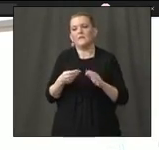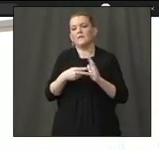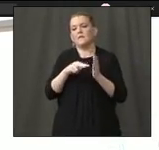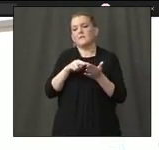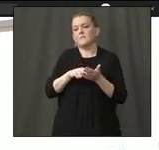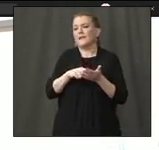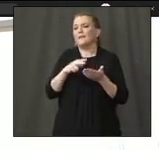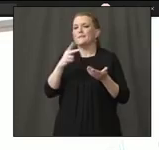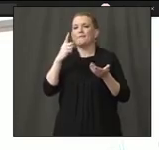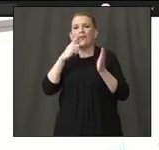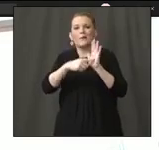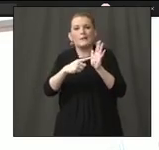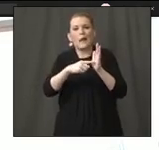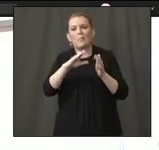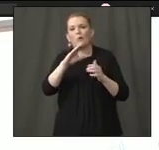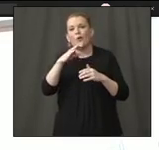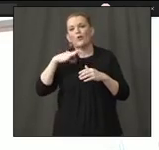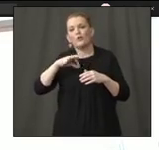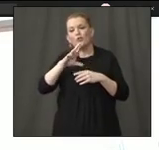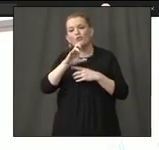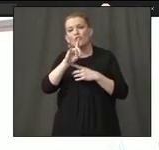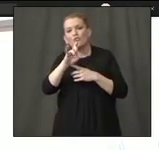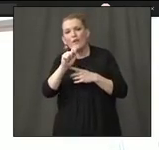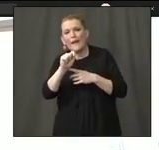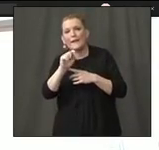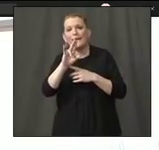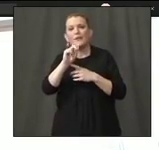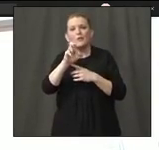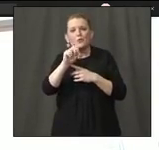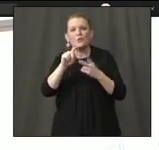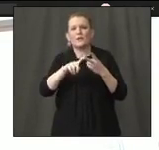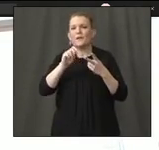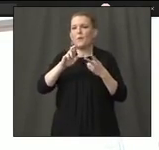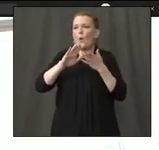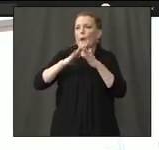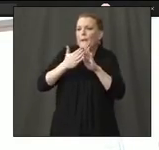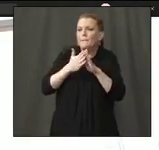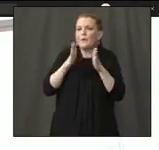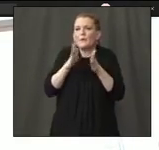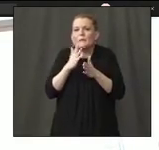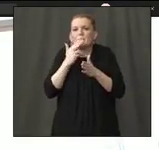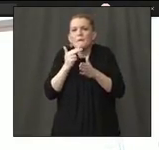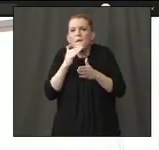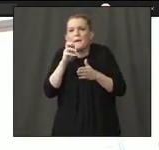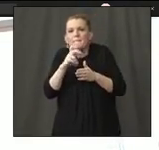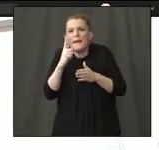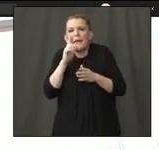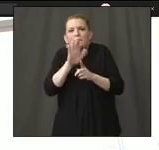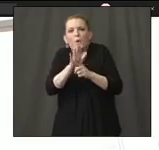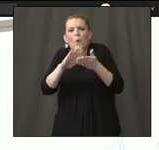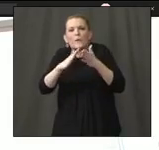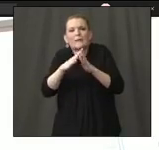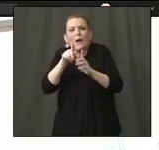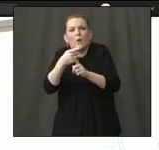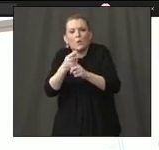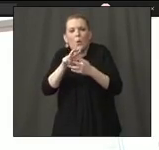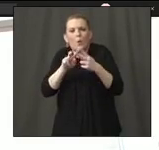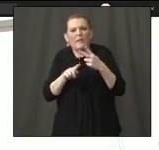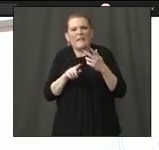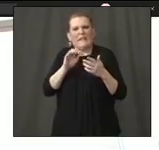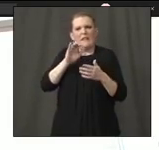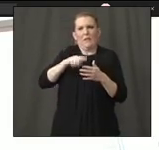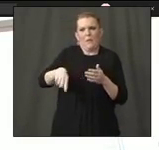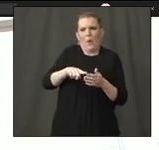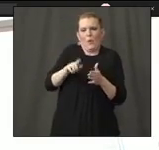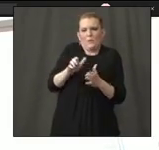credit unions, your community financial institutions that are, for all intents and purposes, in better